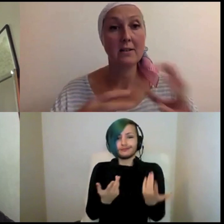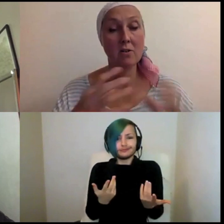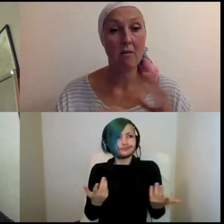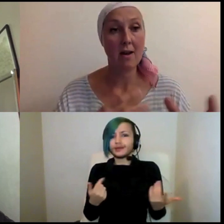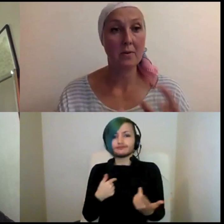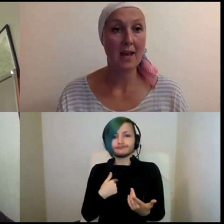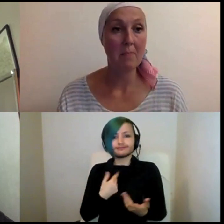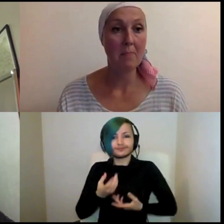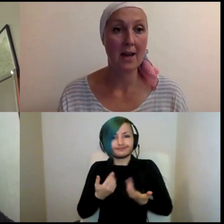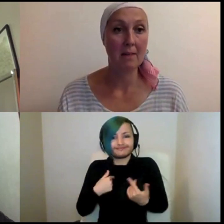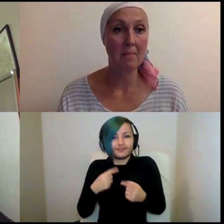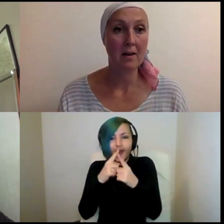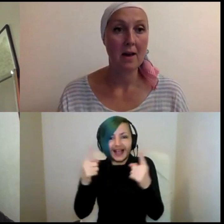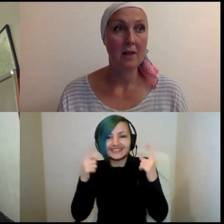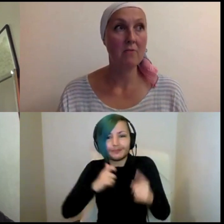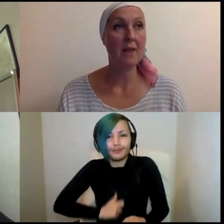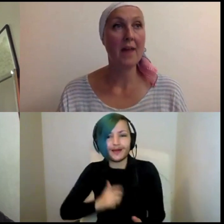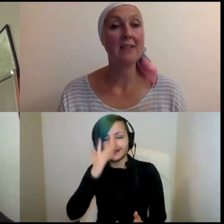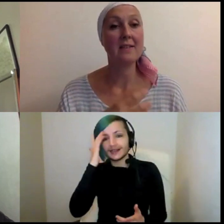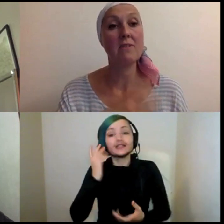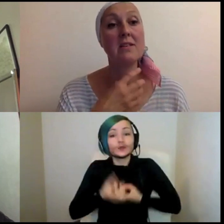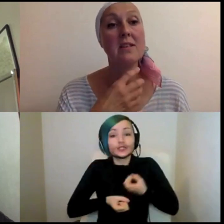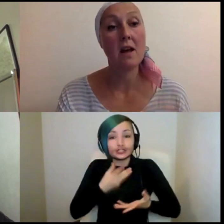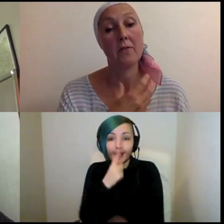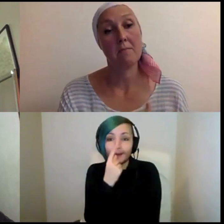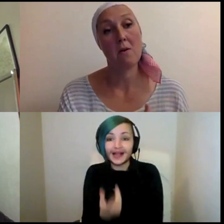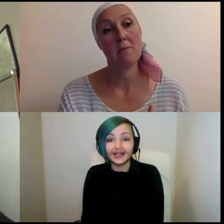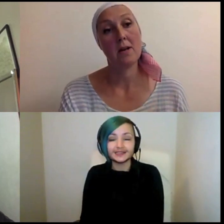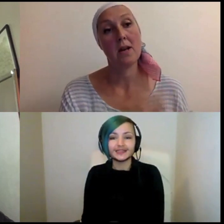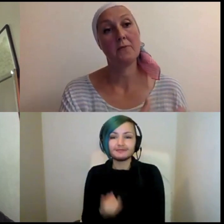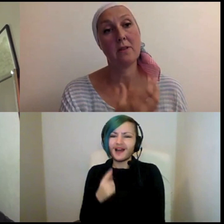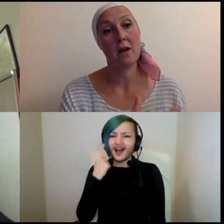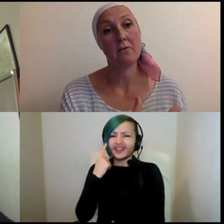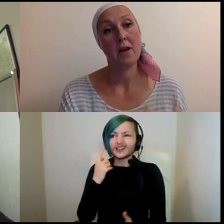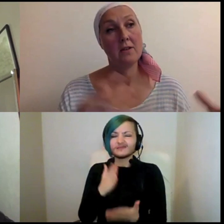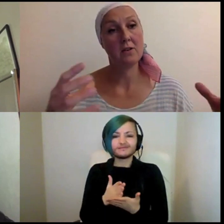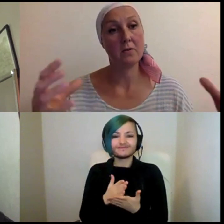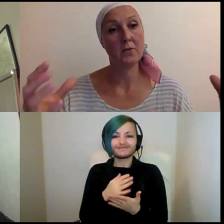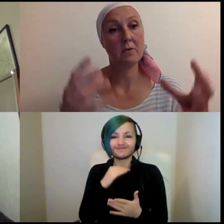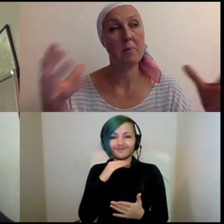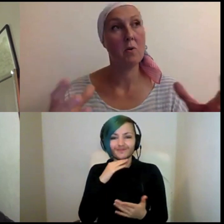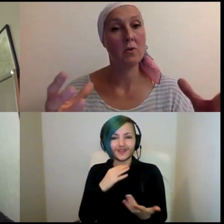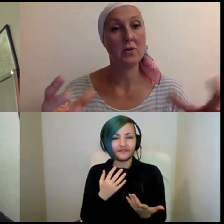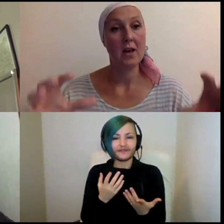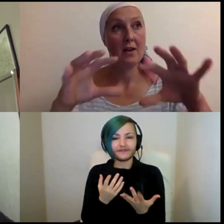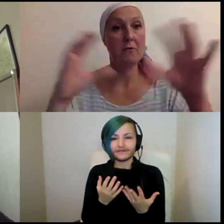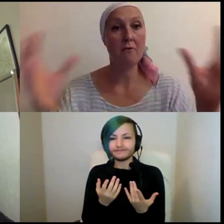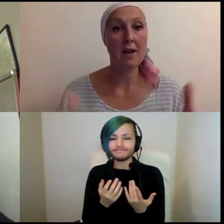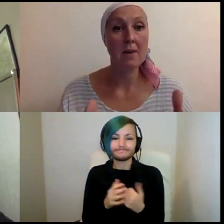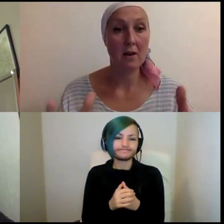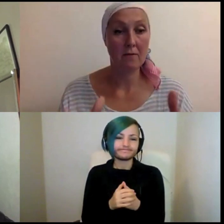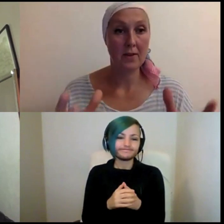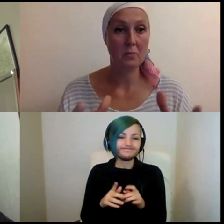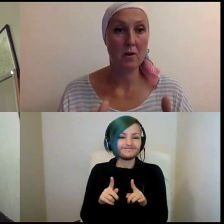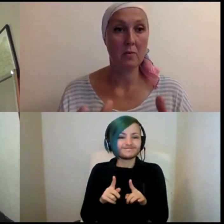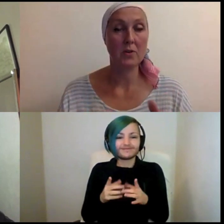can describe what's happening, but there isn't enough at the moment, enough stuff to sort of support the framing